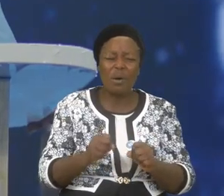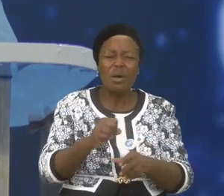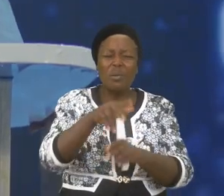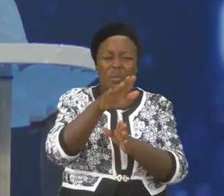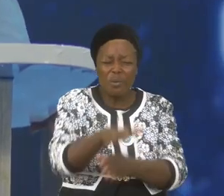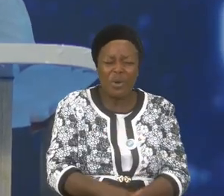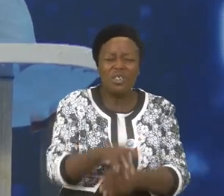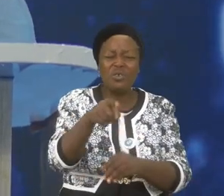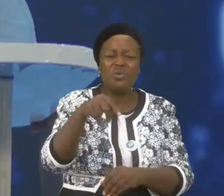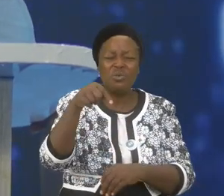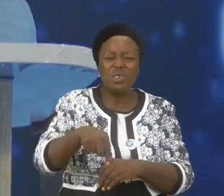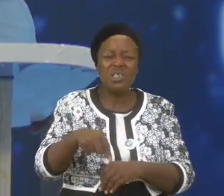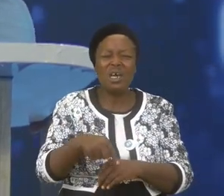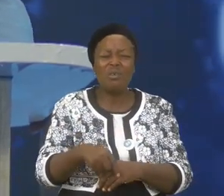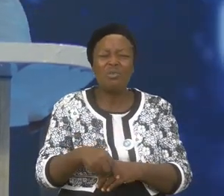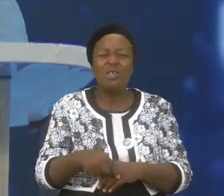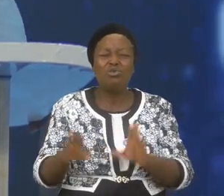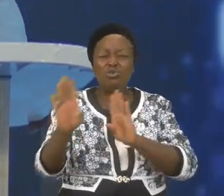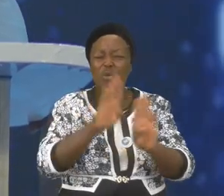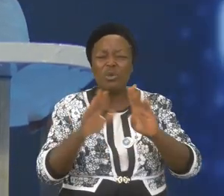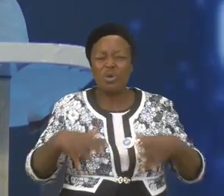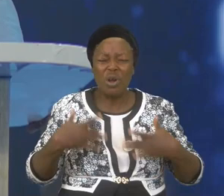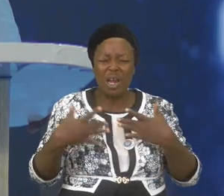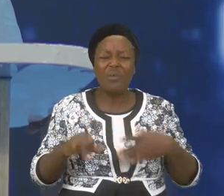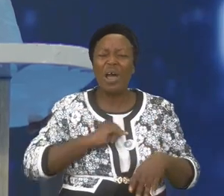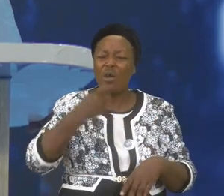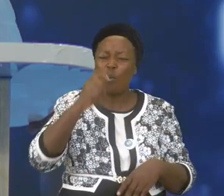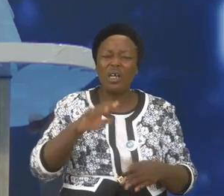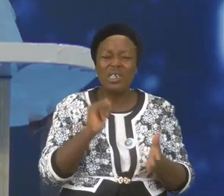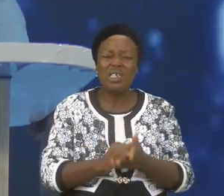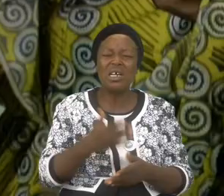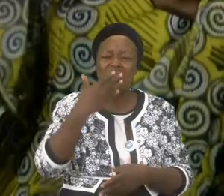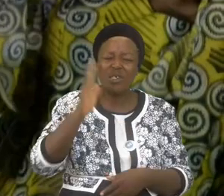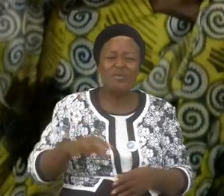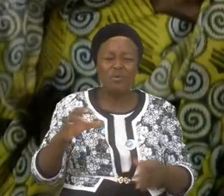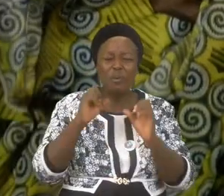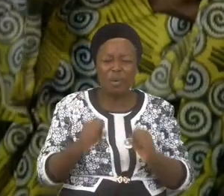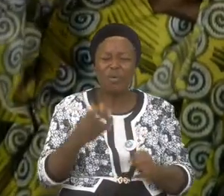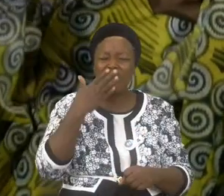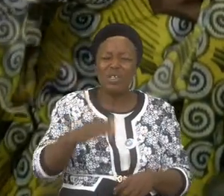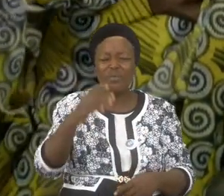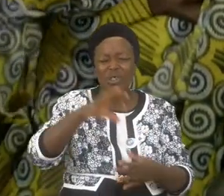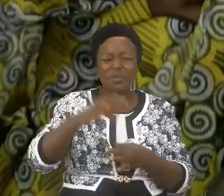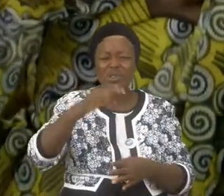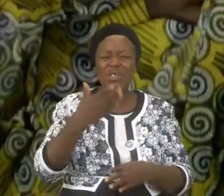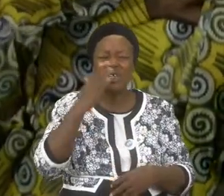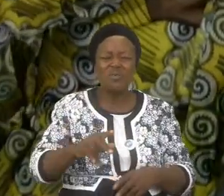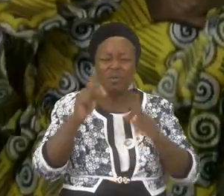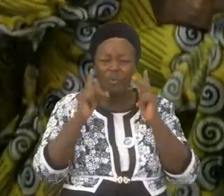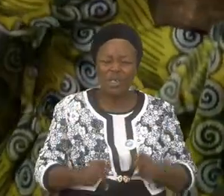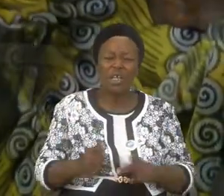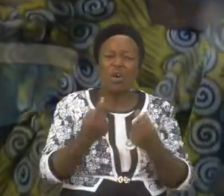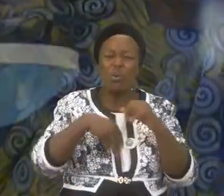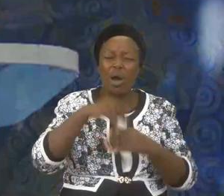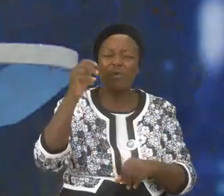evil power, evil spirit, evil personality, come out in Jesus' name. And I